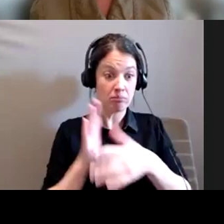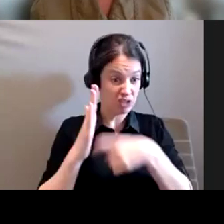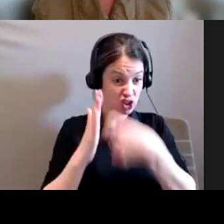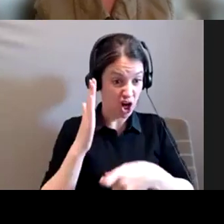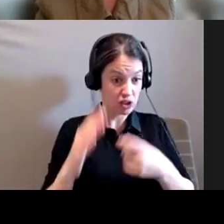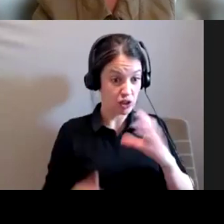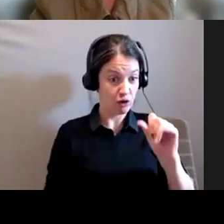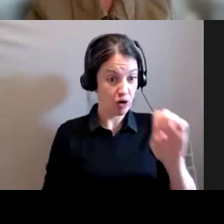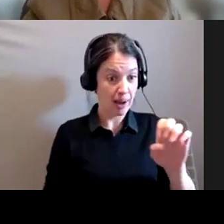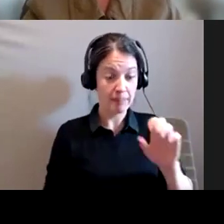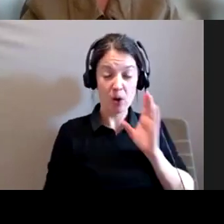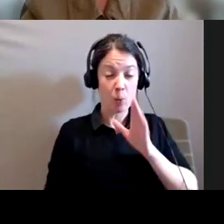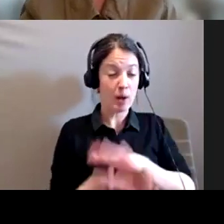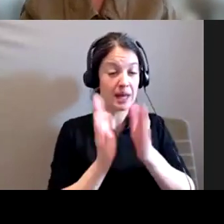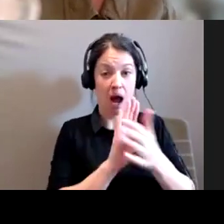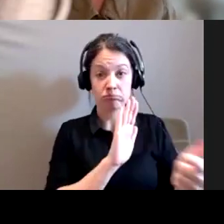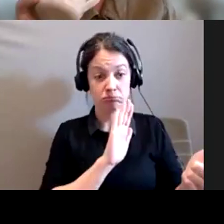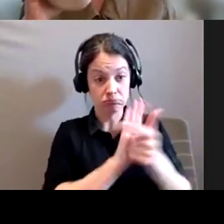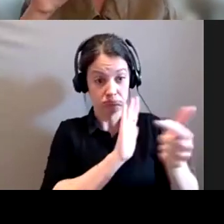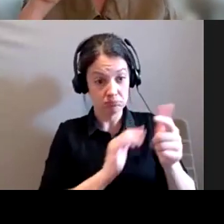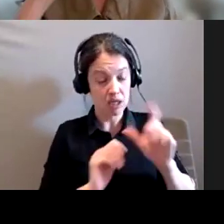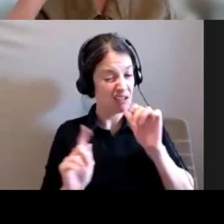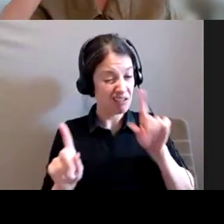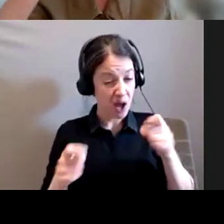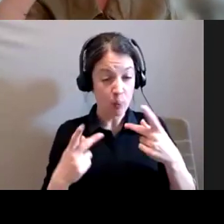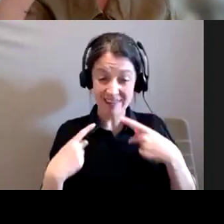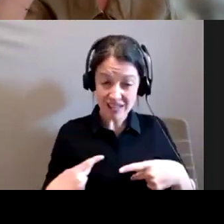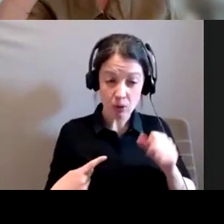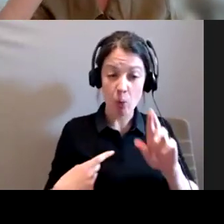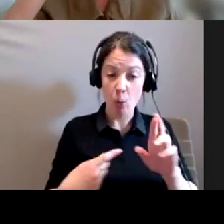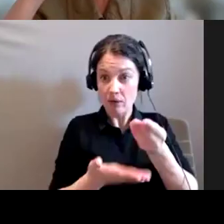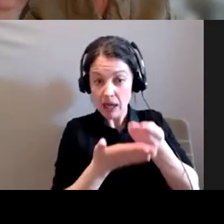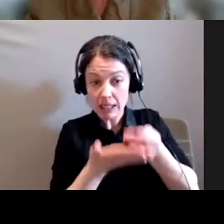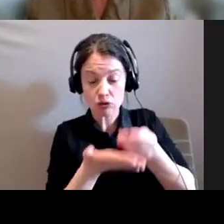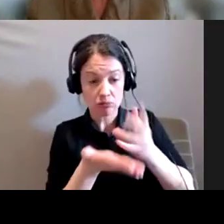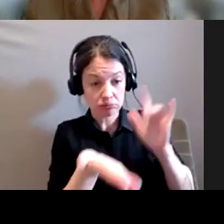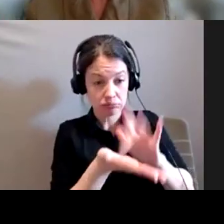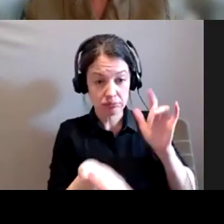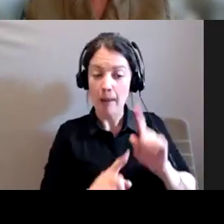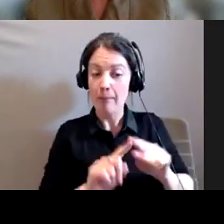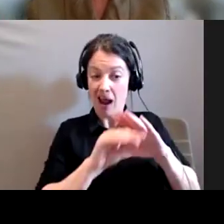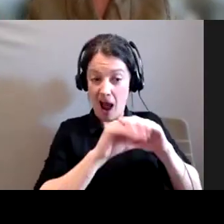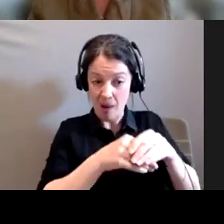mistreatment illegal, not just physical or financial abuse where evidence is easier to obtain?